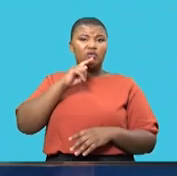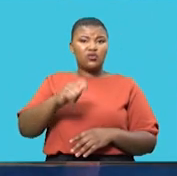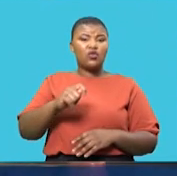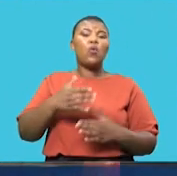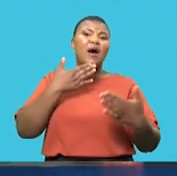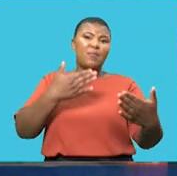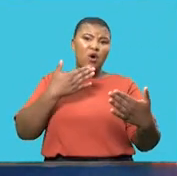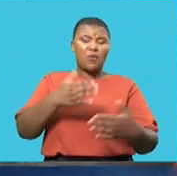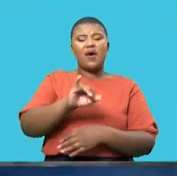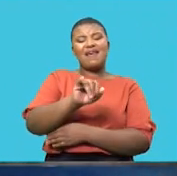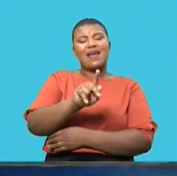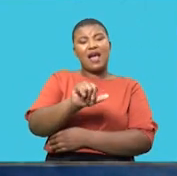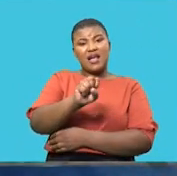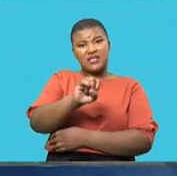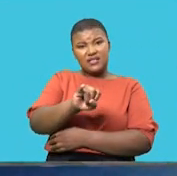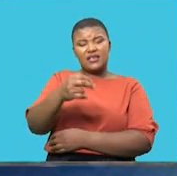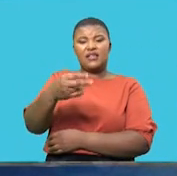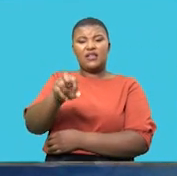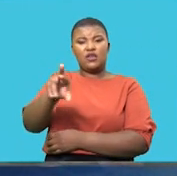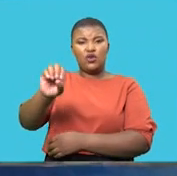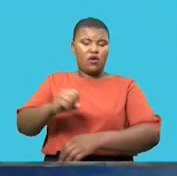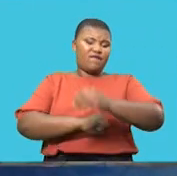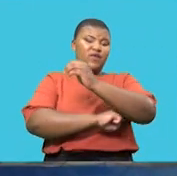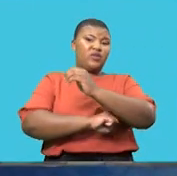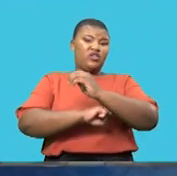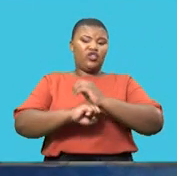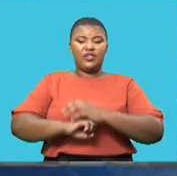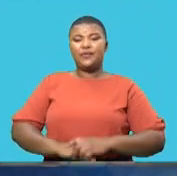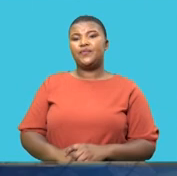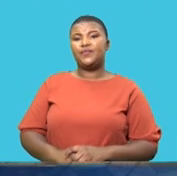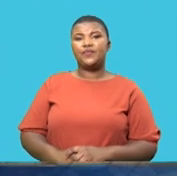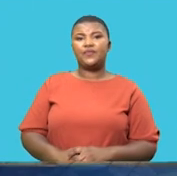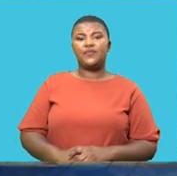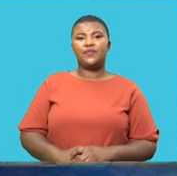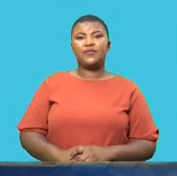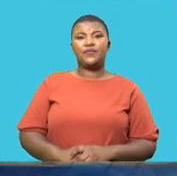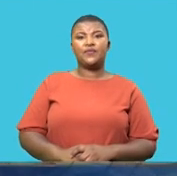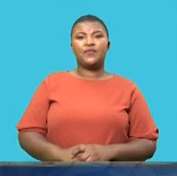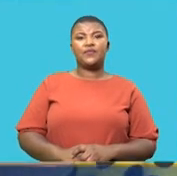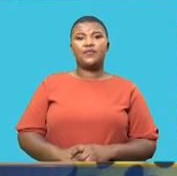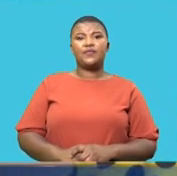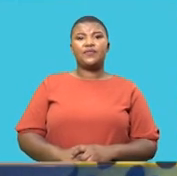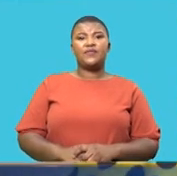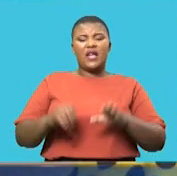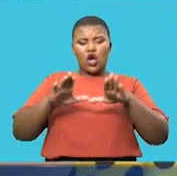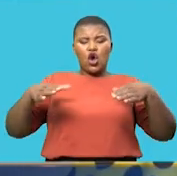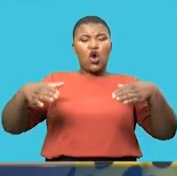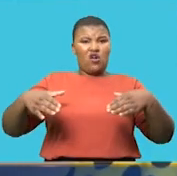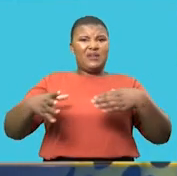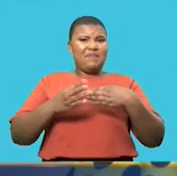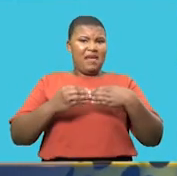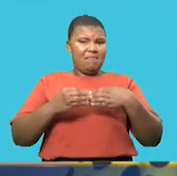ungenelelo lwekasi hiro foundation case ya mama we talked through our ward committee member wakamu baribeki